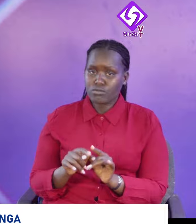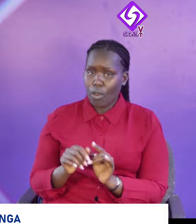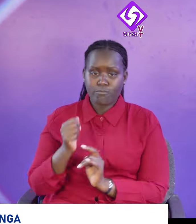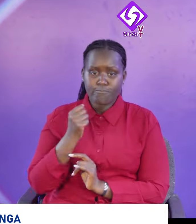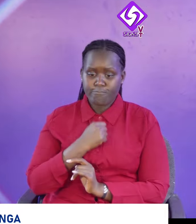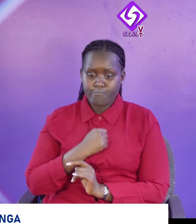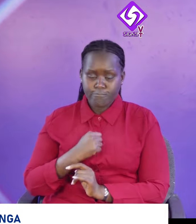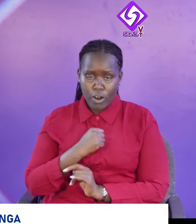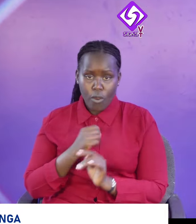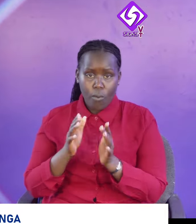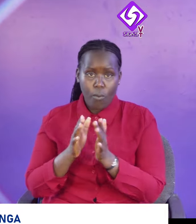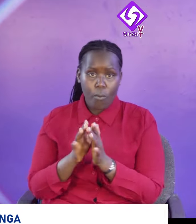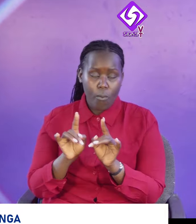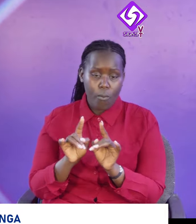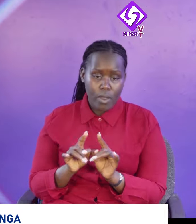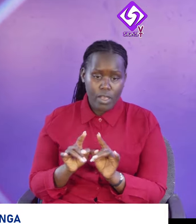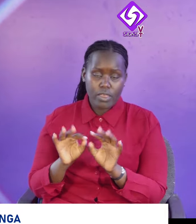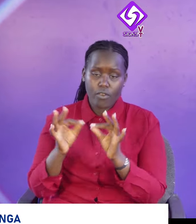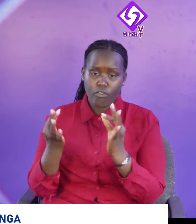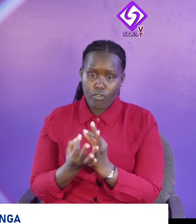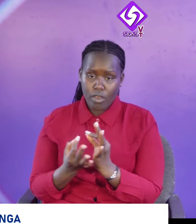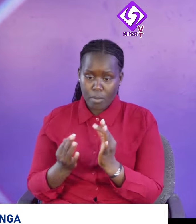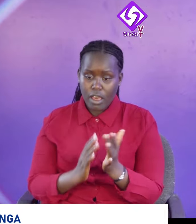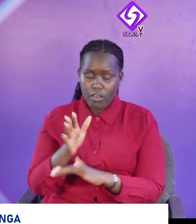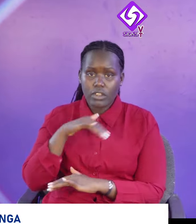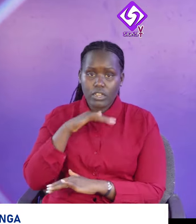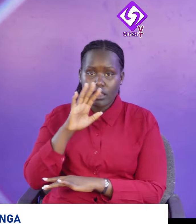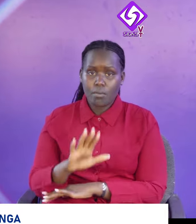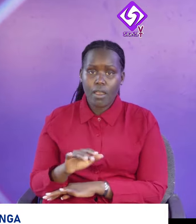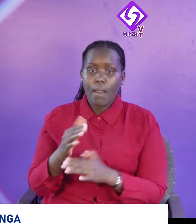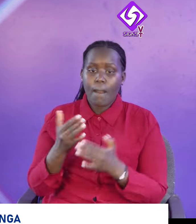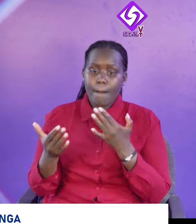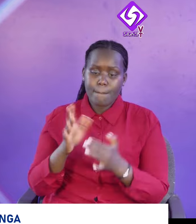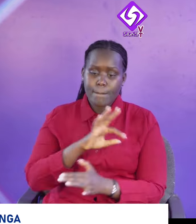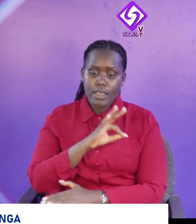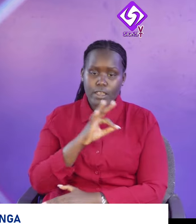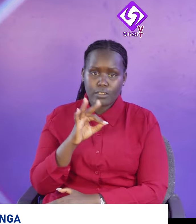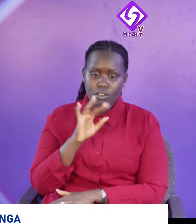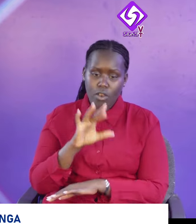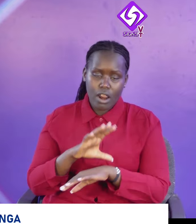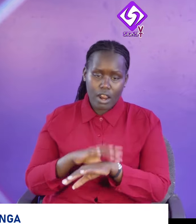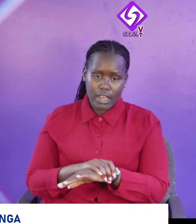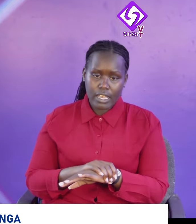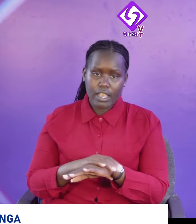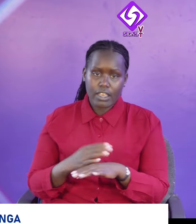Prime Minister's family following his demise. May his soul find eternal rest.